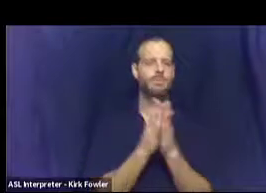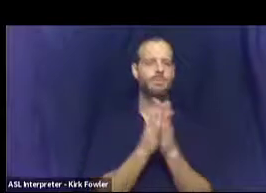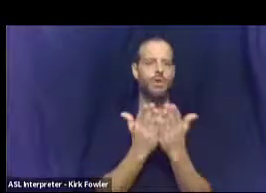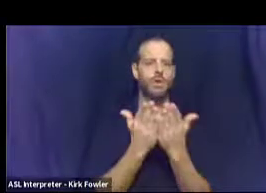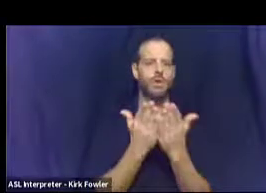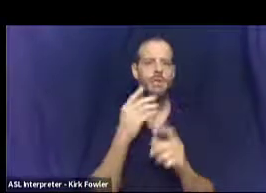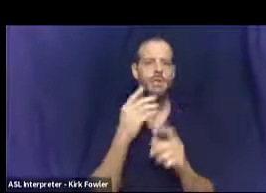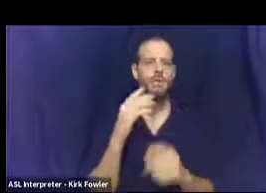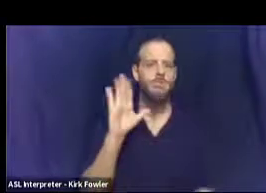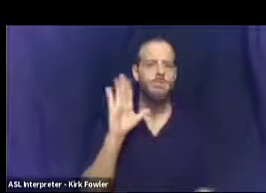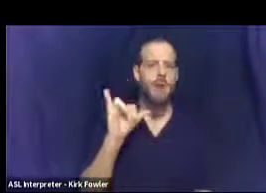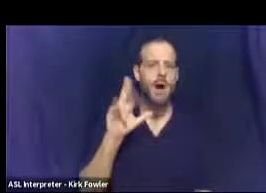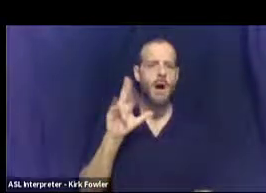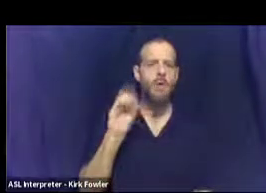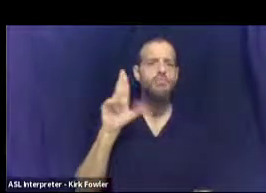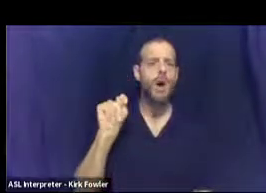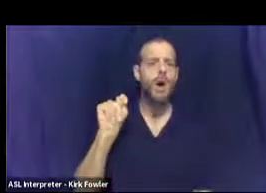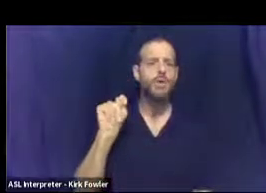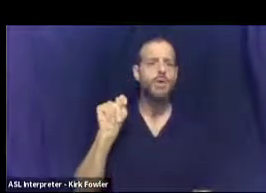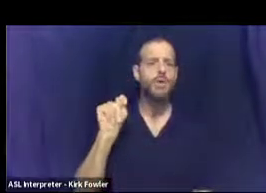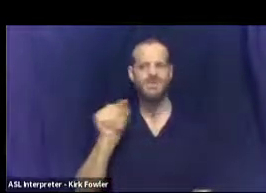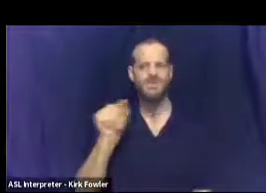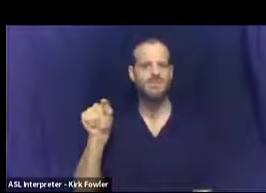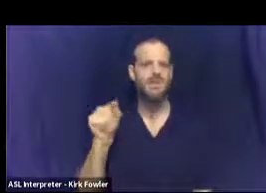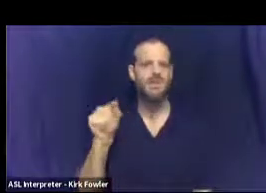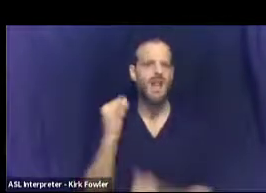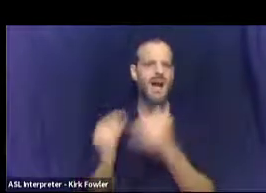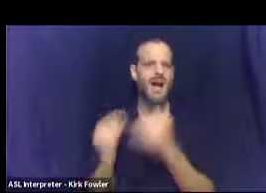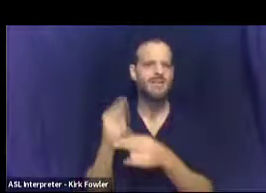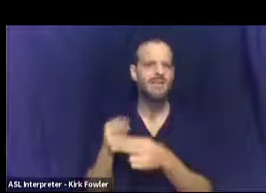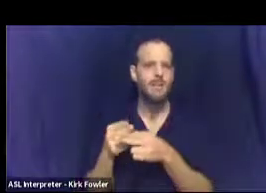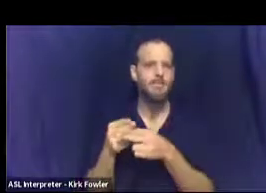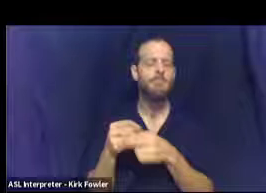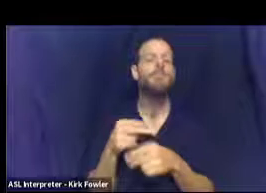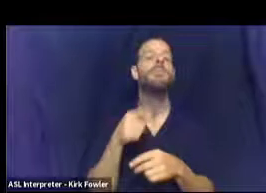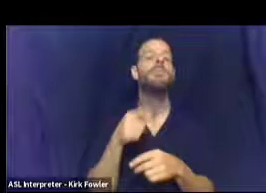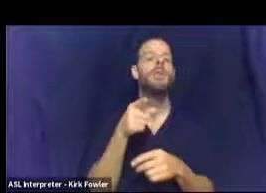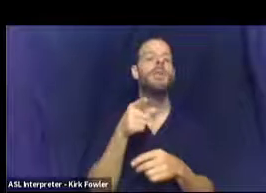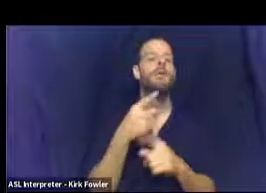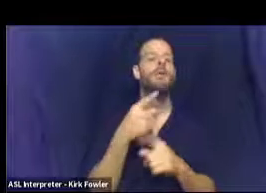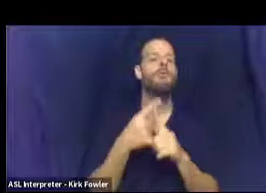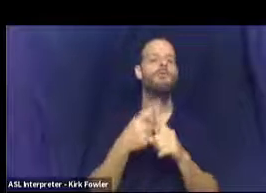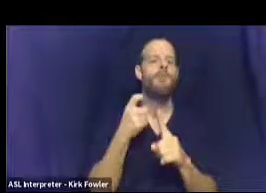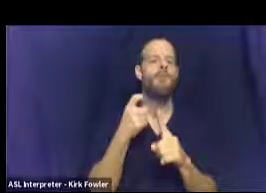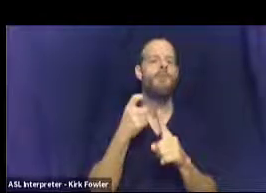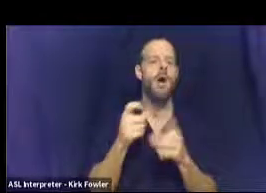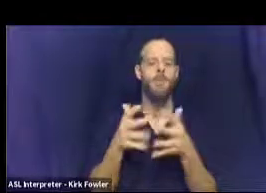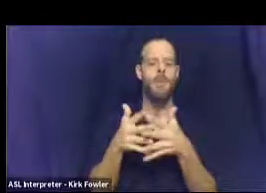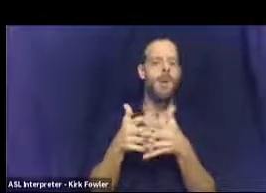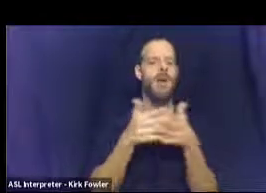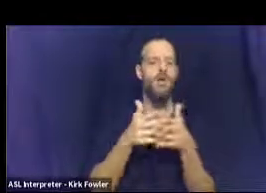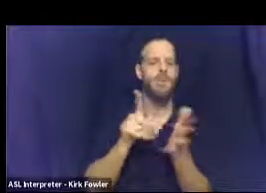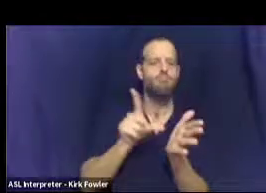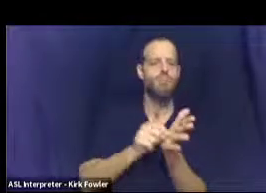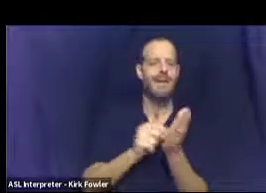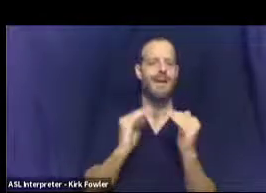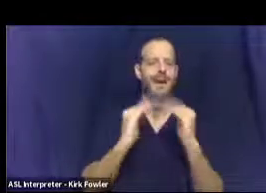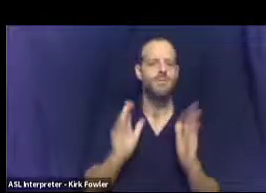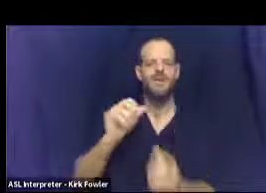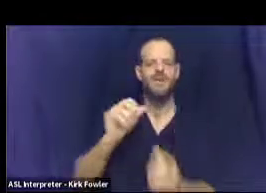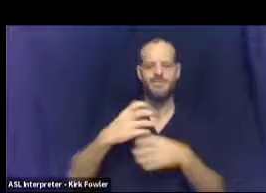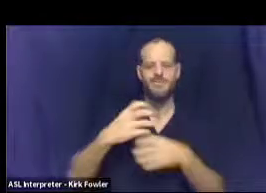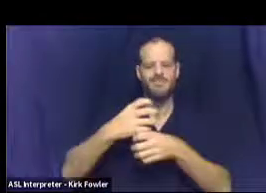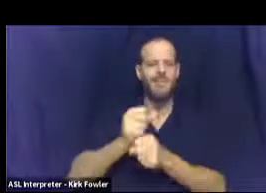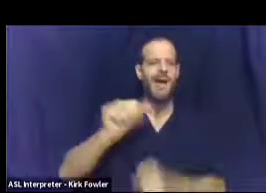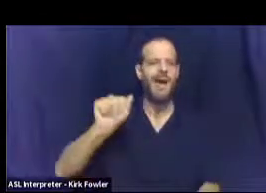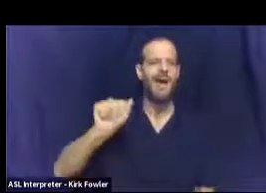from American Printing House, if you order the calendars kit. But it's a wonderful resource. It has checklists about how